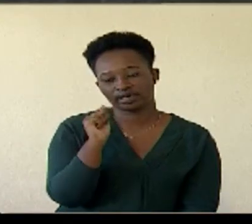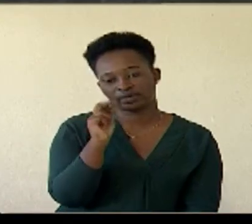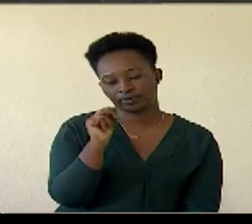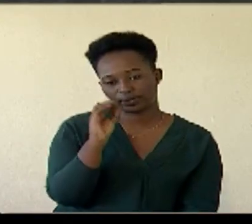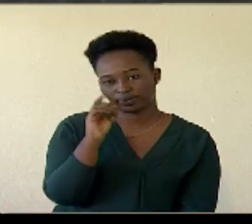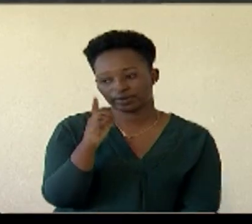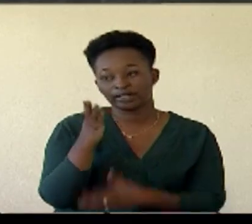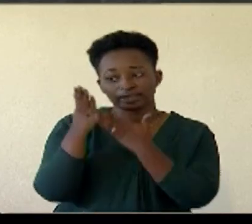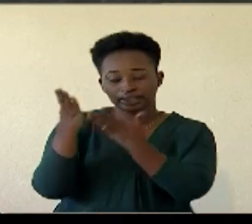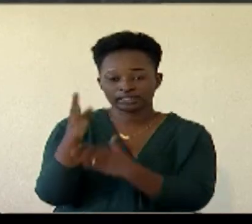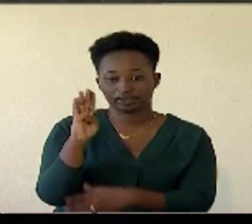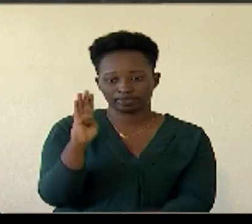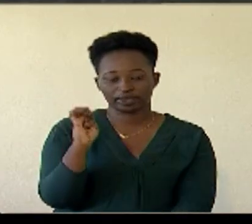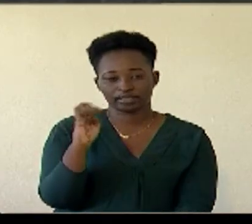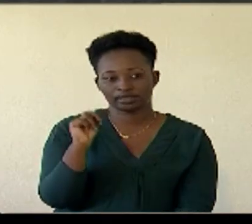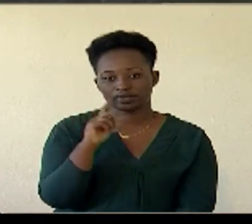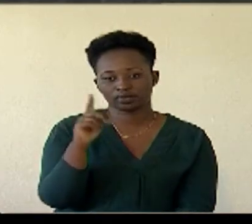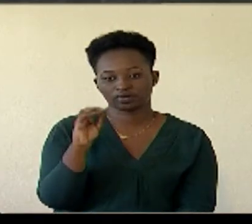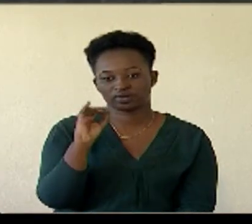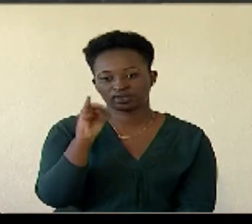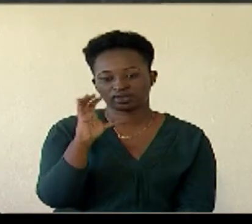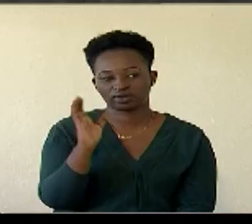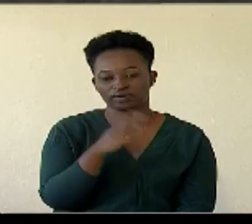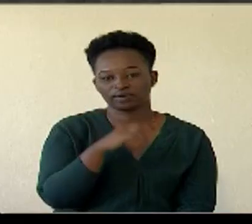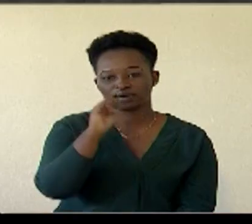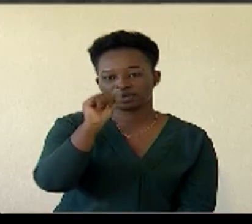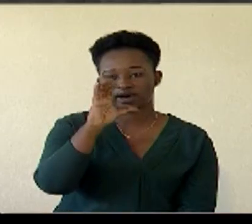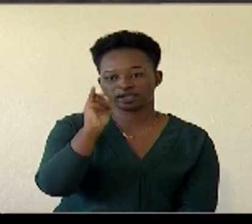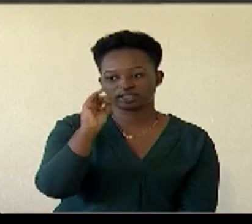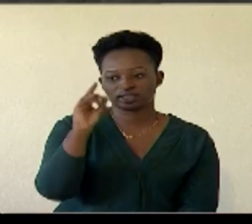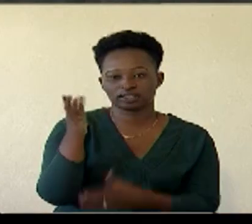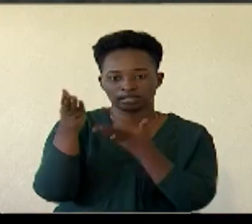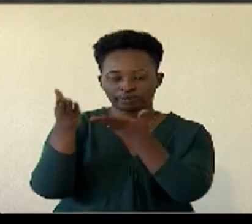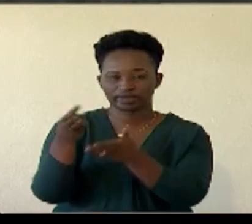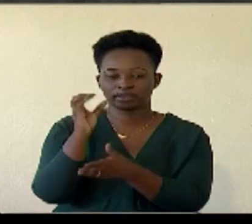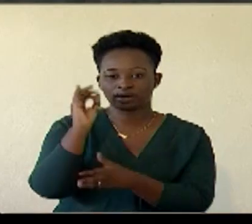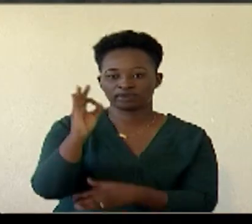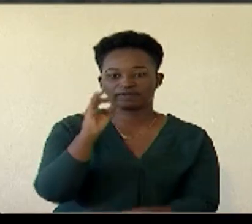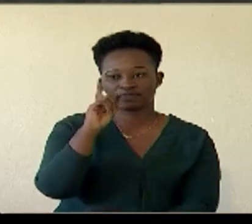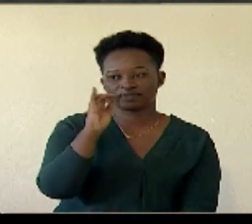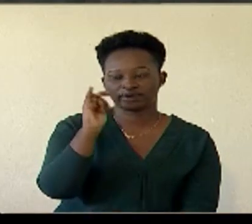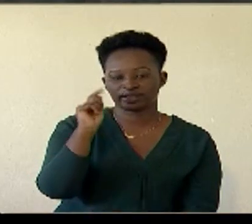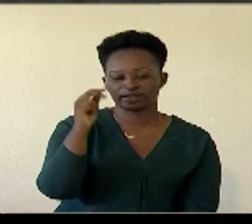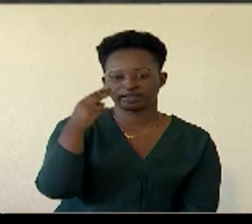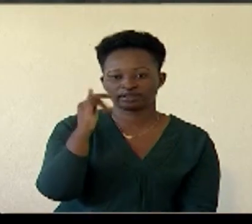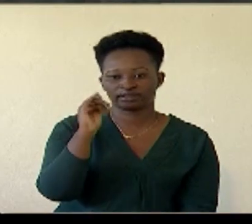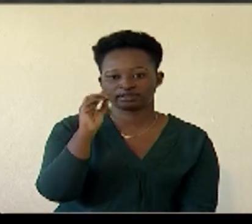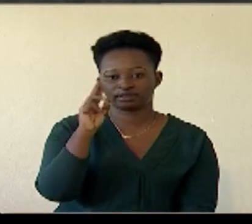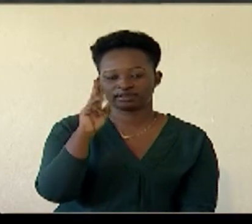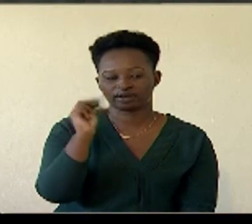acid in presence of lithium aluminum hydride will also be reduced